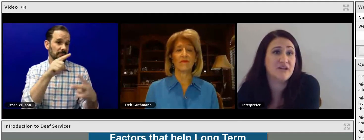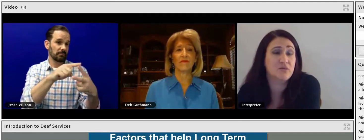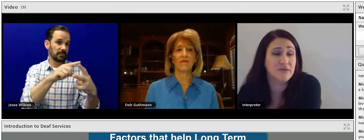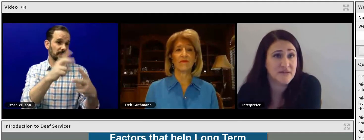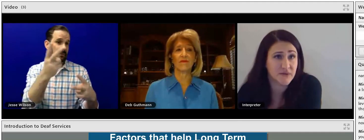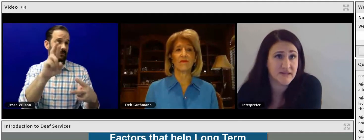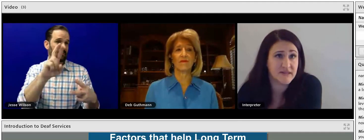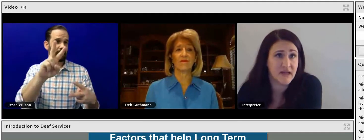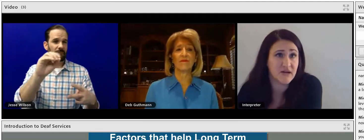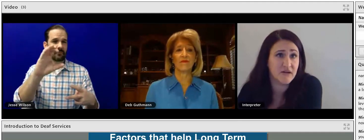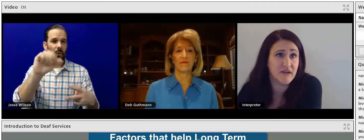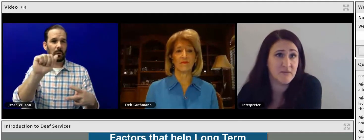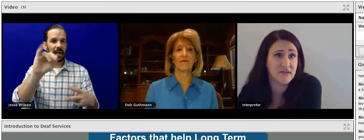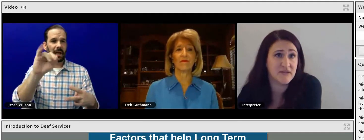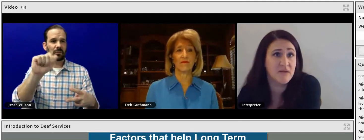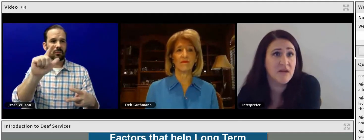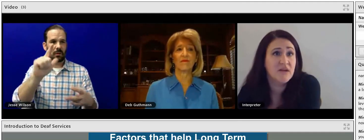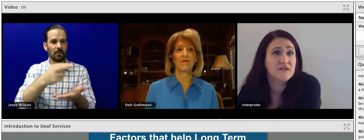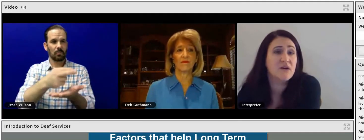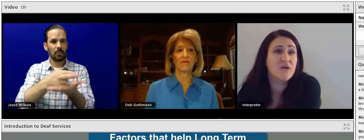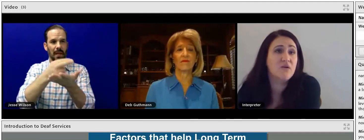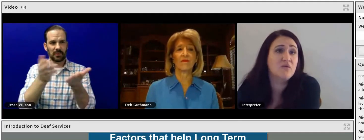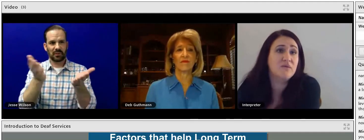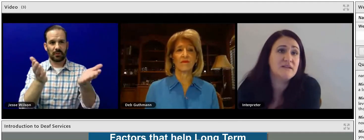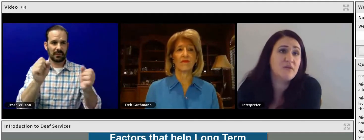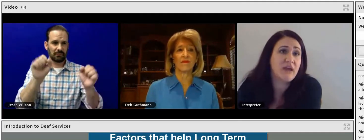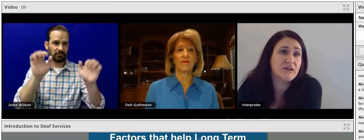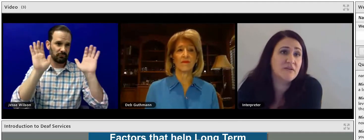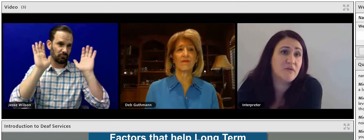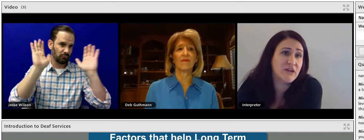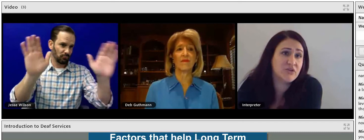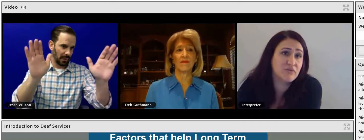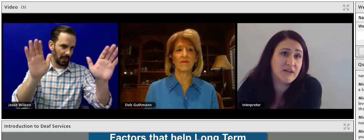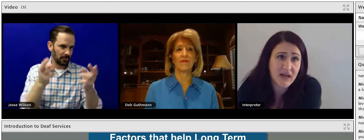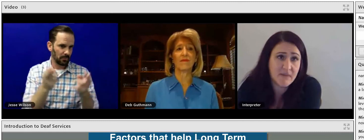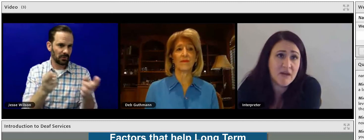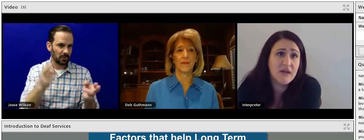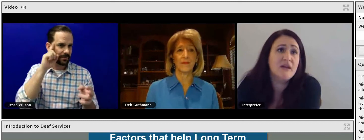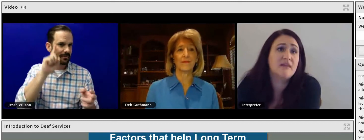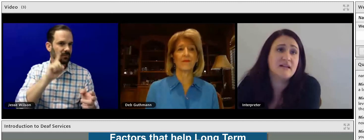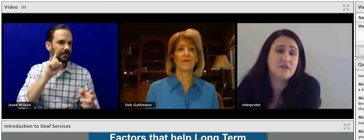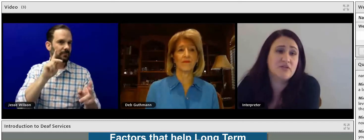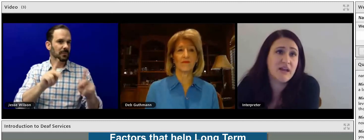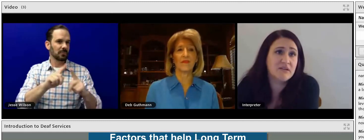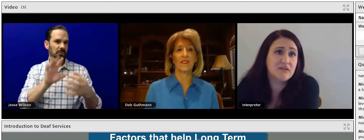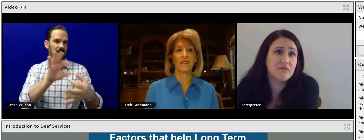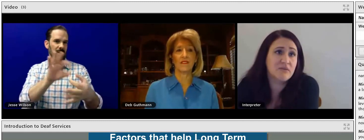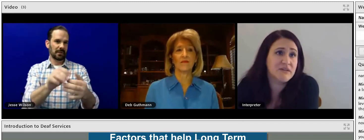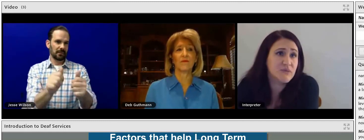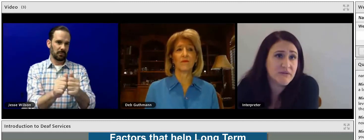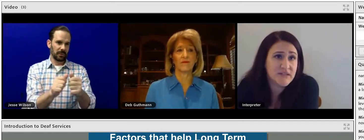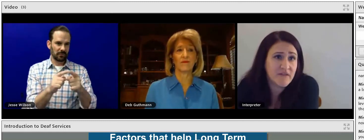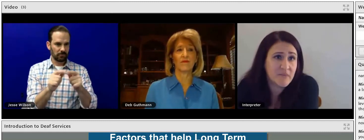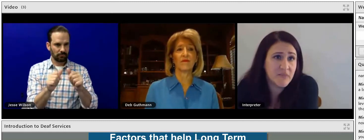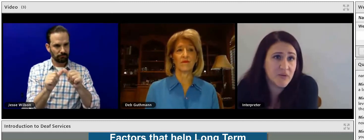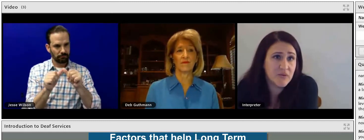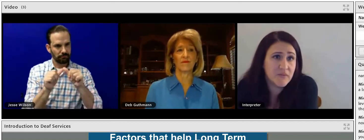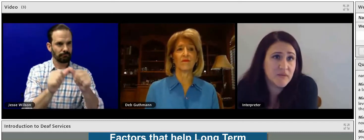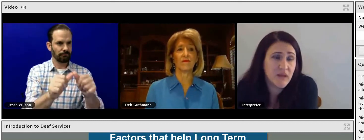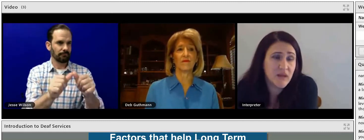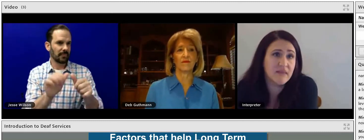have actual resources that are available to them. So we see vocational rehab. That's a great resource for